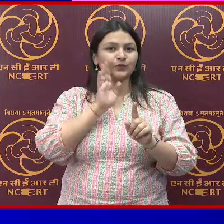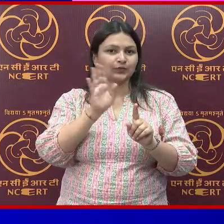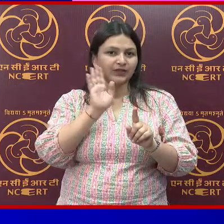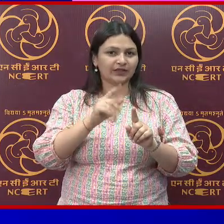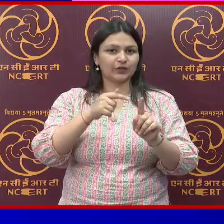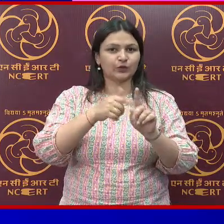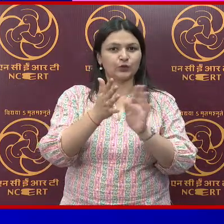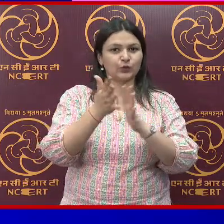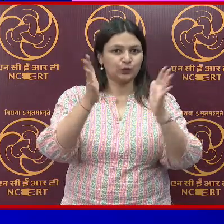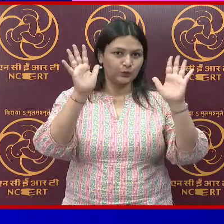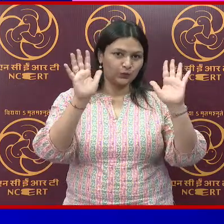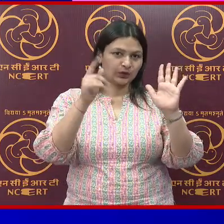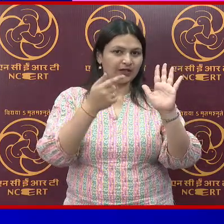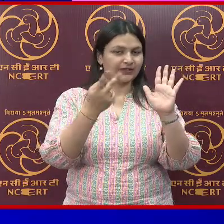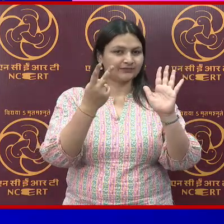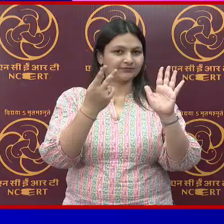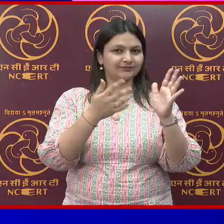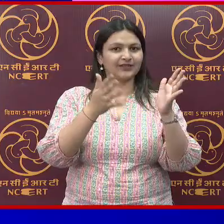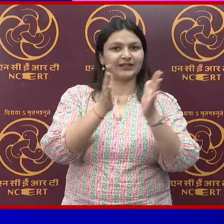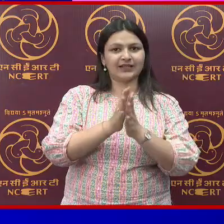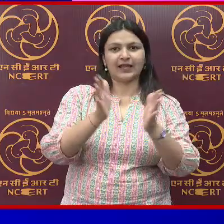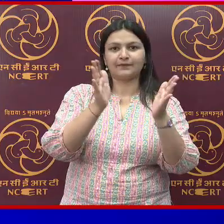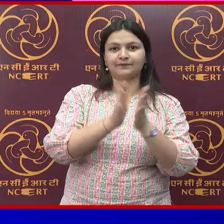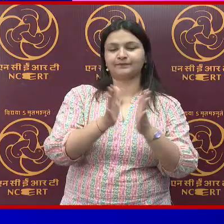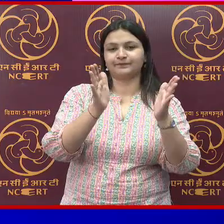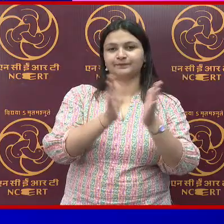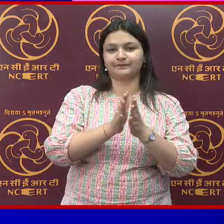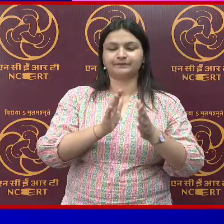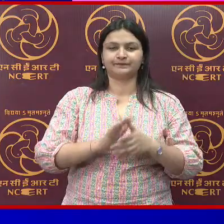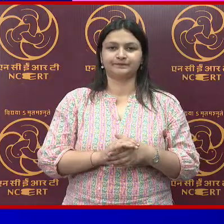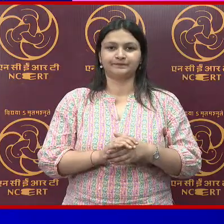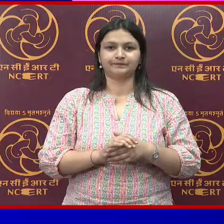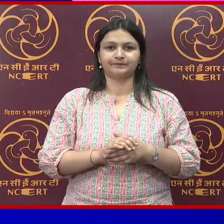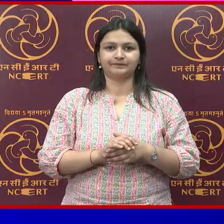hands. Go clap, clap, clap.